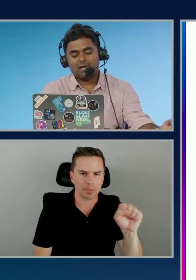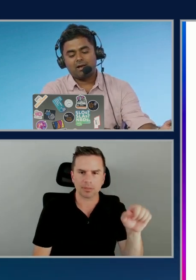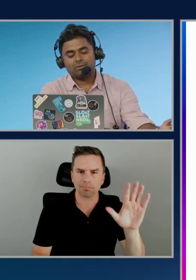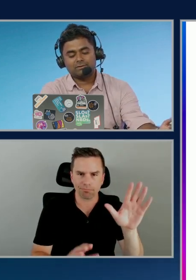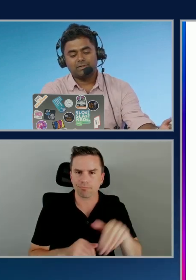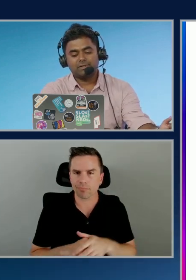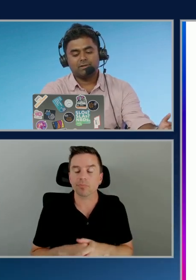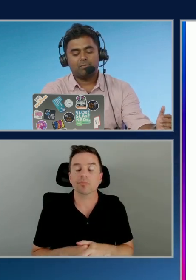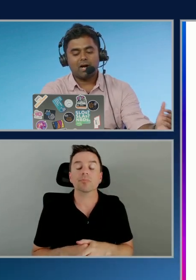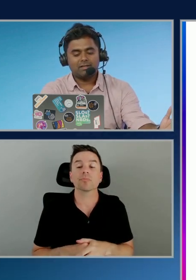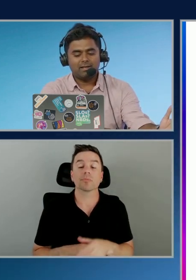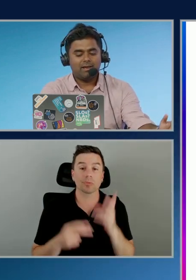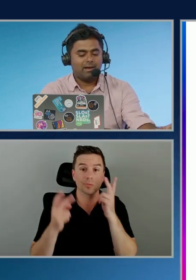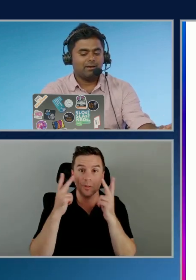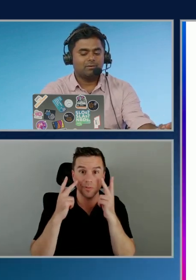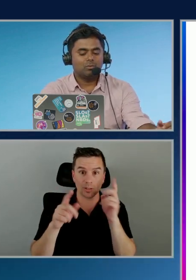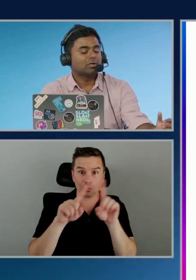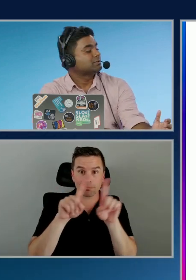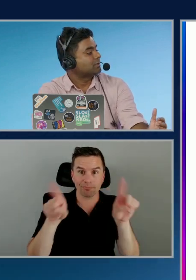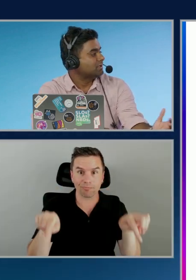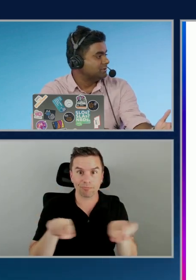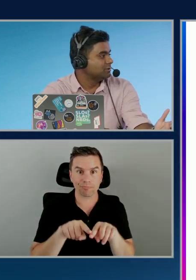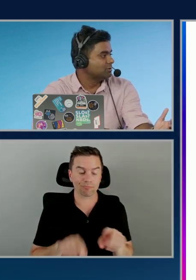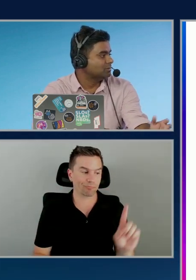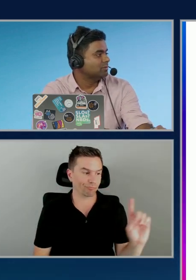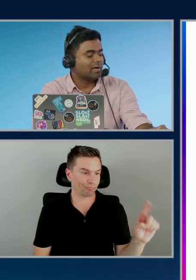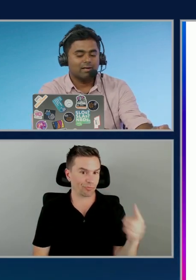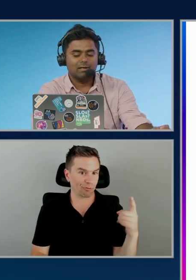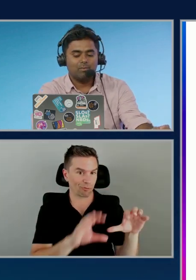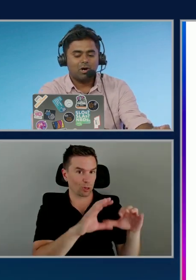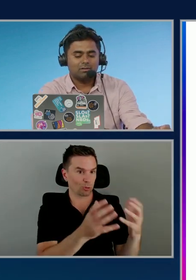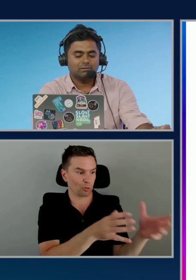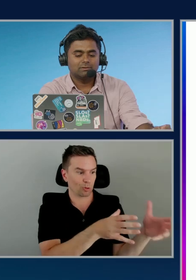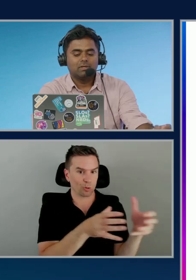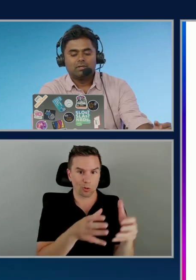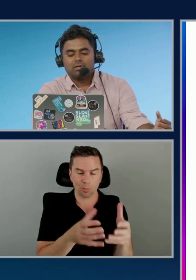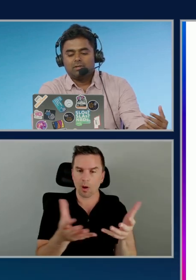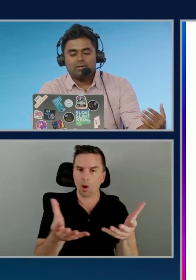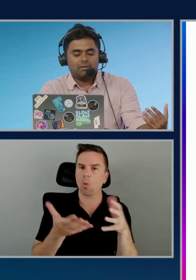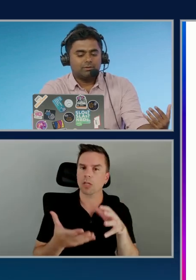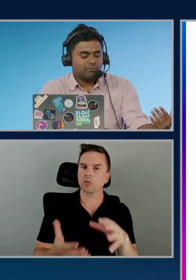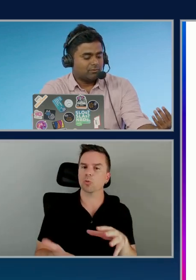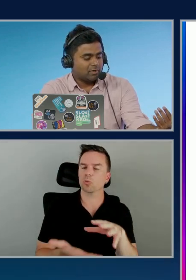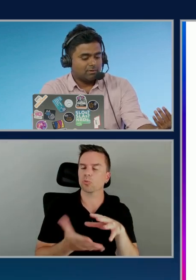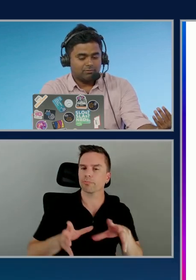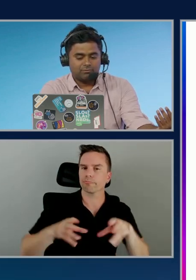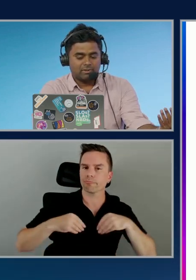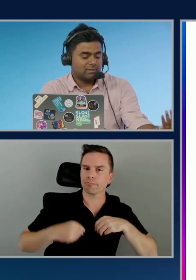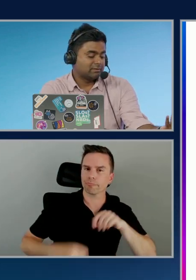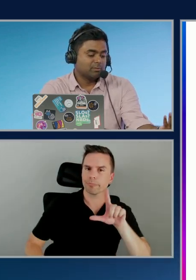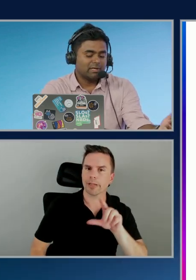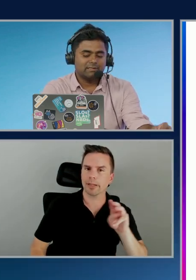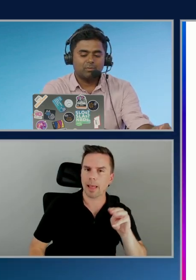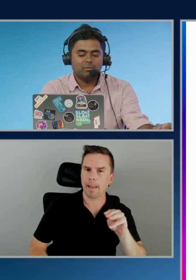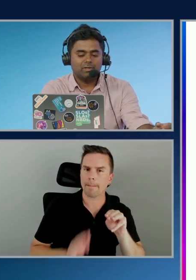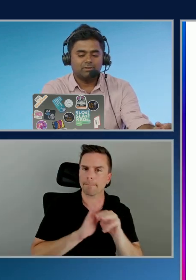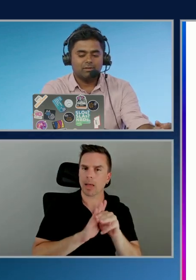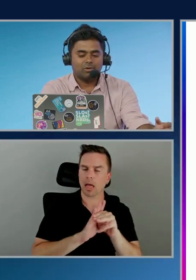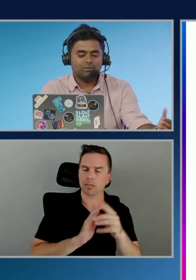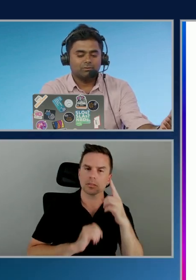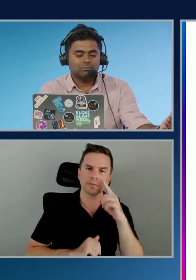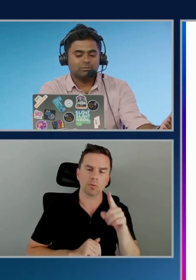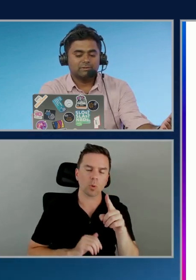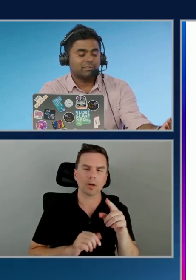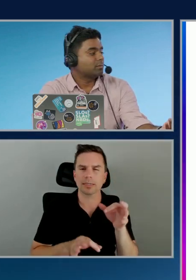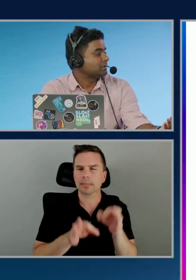visual that I have on the screen here, party A wants to consume the LLM models, for a simple example being they